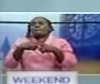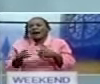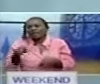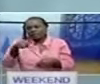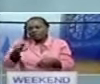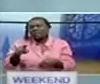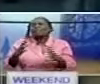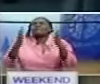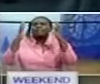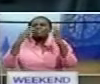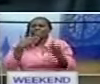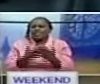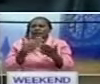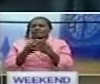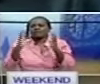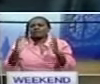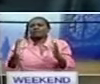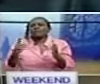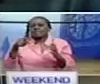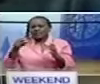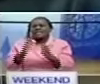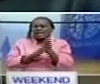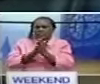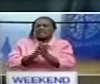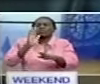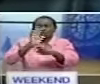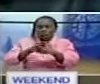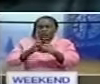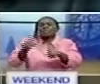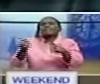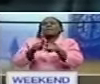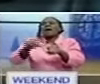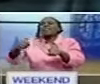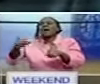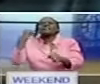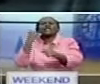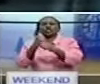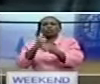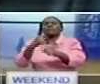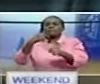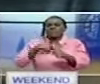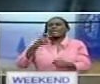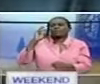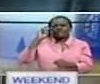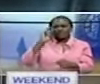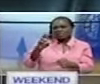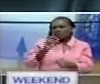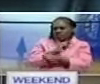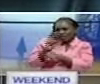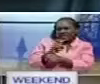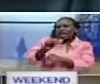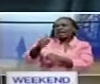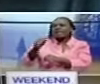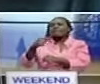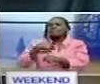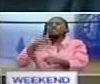is grateful. This has been an awesome experience because just like any other language, if you just sit down and don't train anywhere else, the